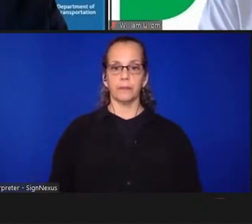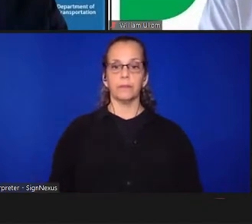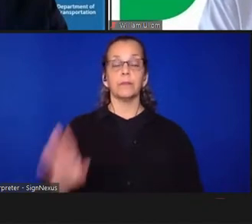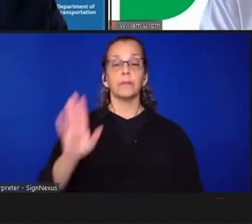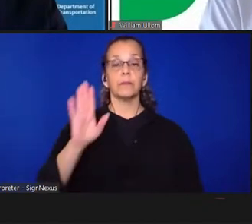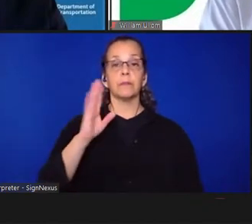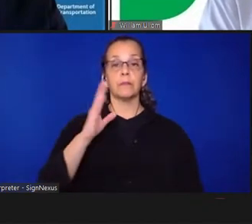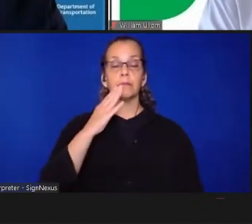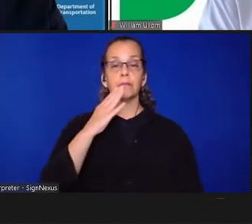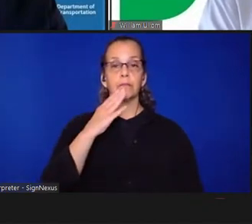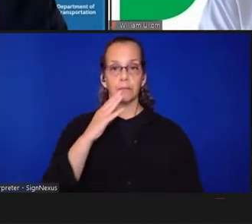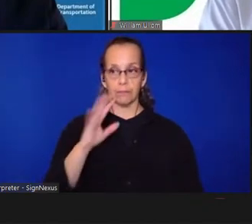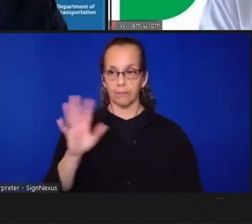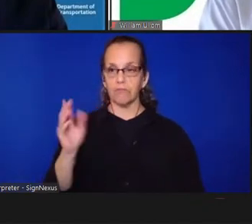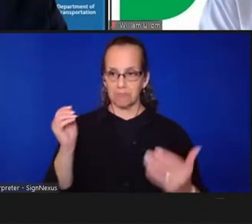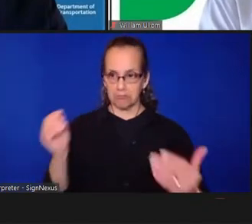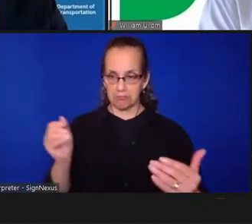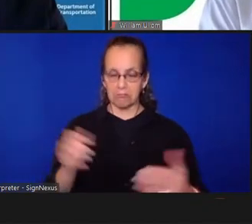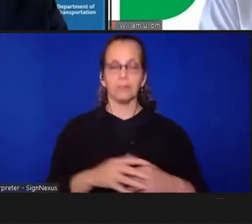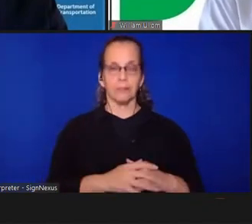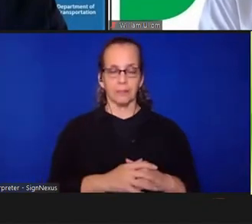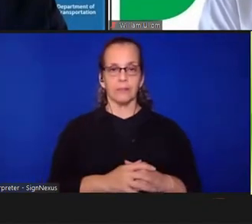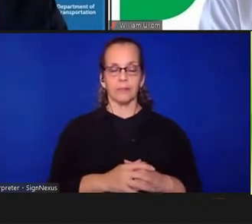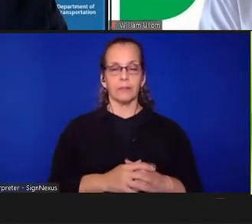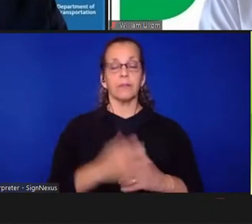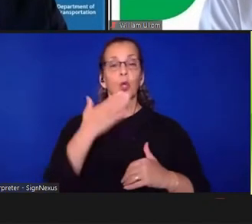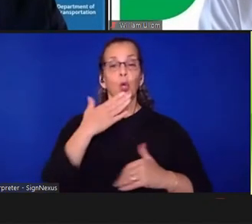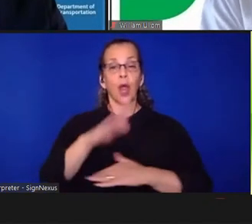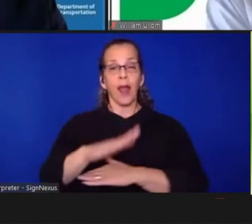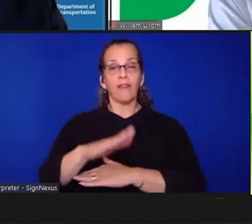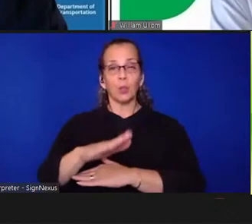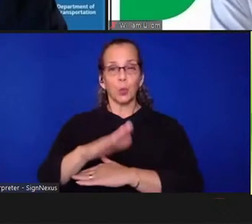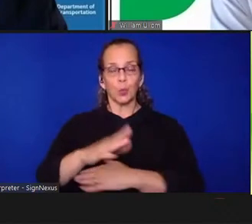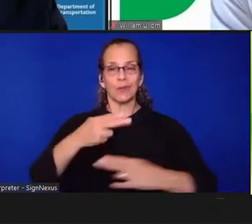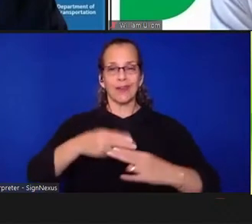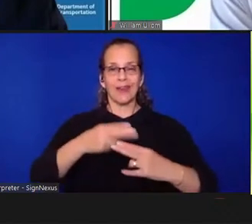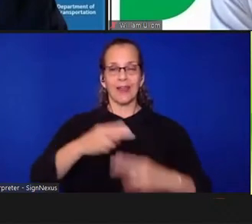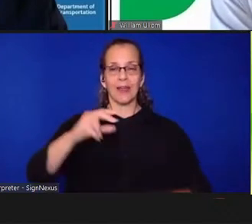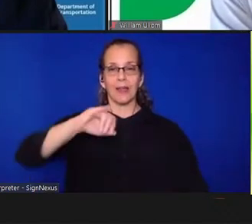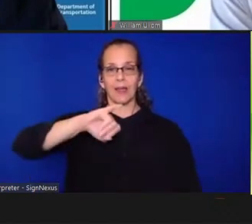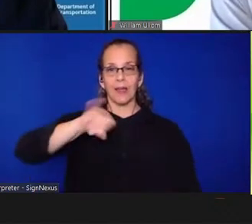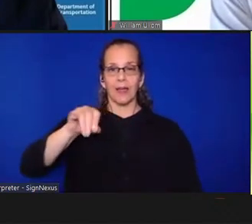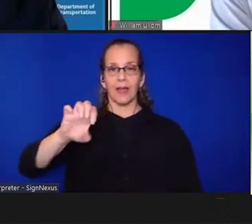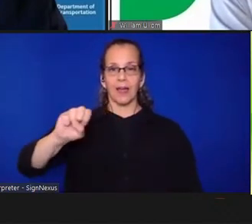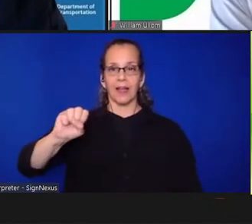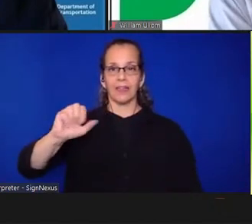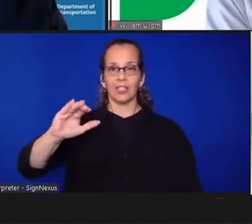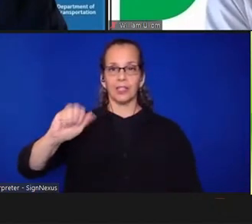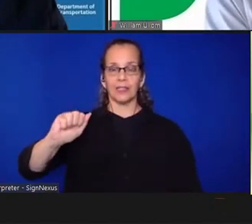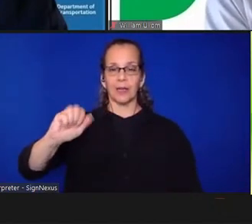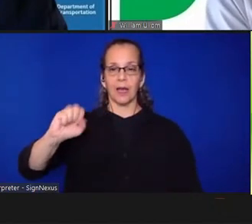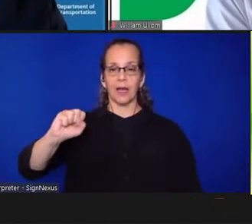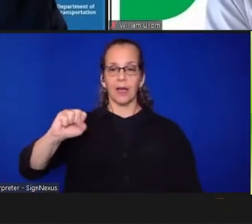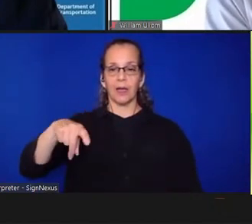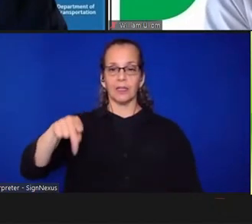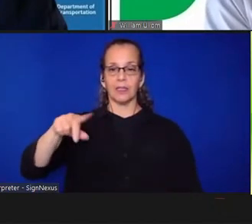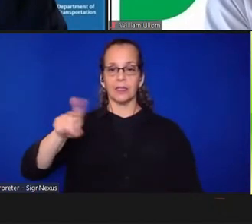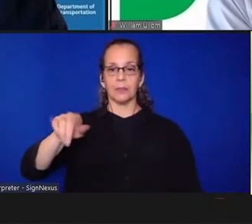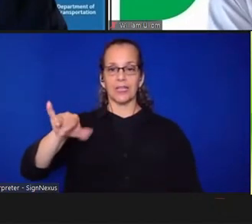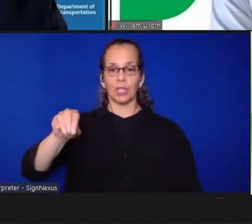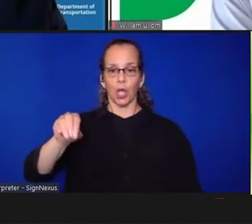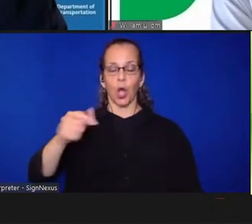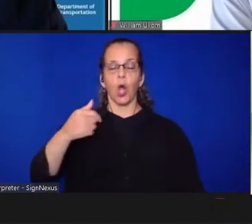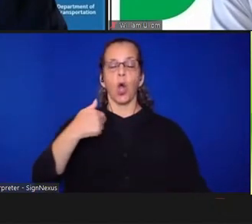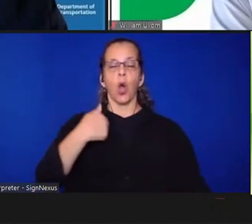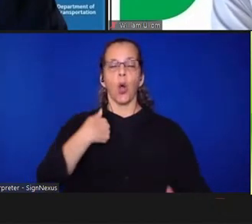you may begin your remarks good afternoon my name is Jessica spezio and I'm the administrative assistant for the permanent citizens